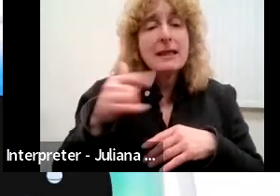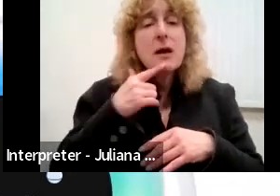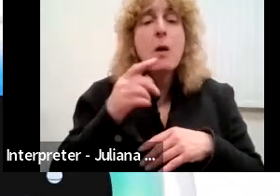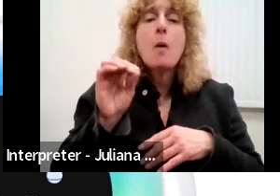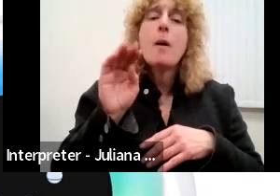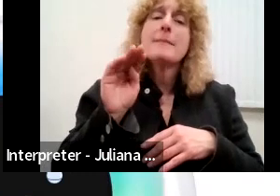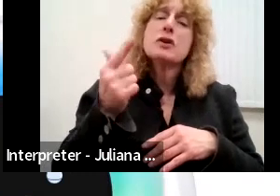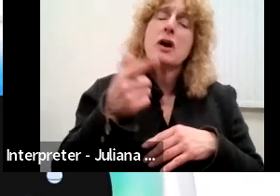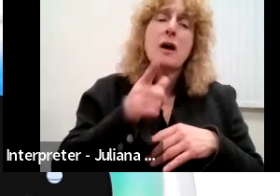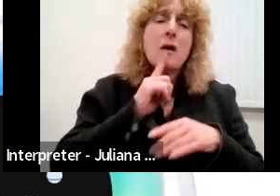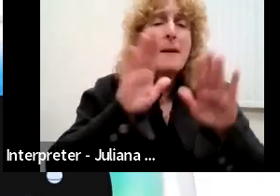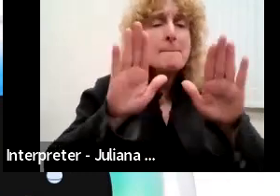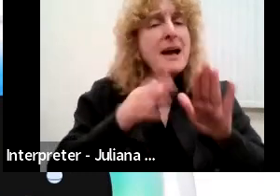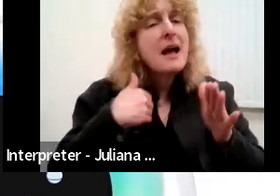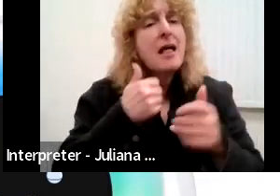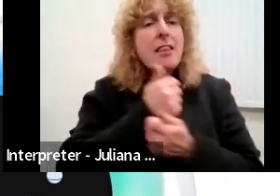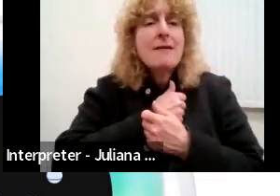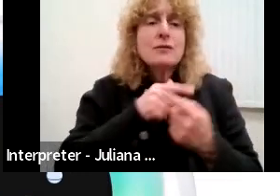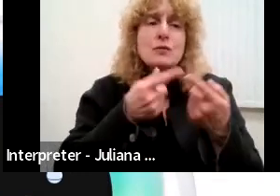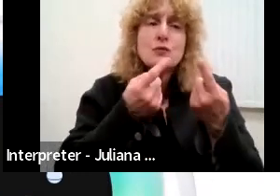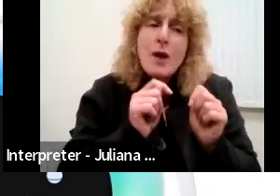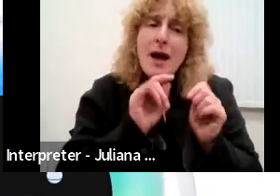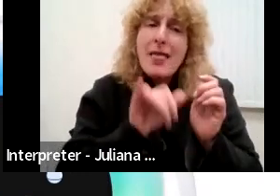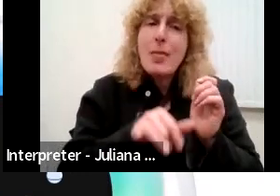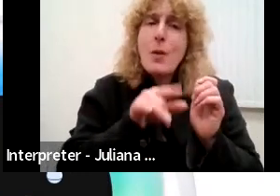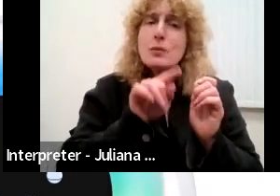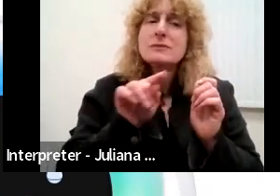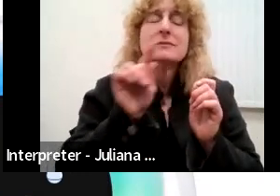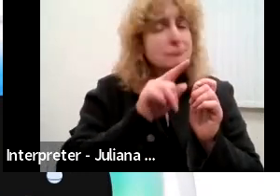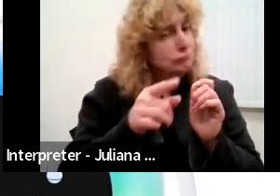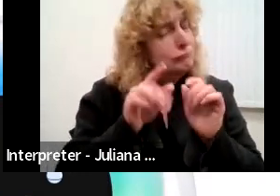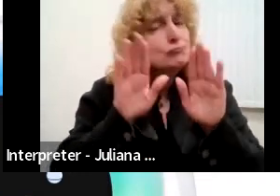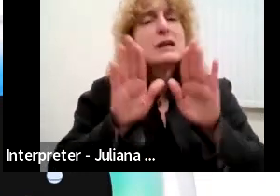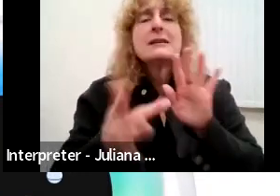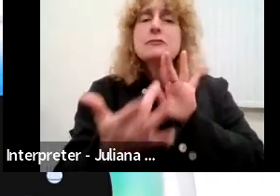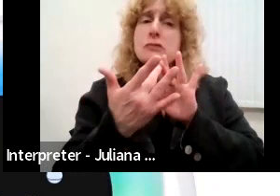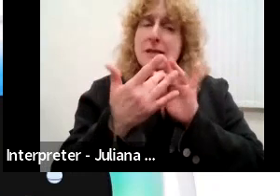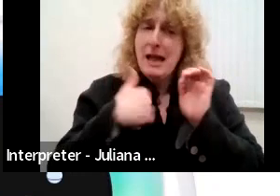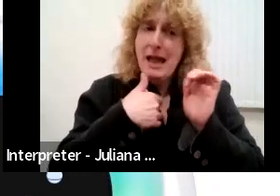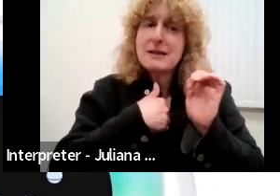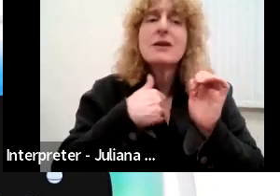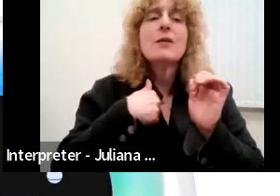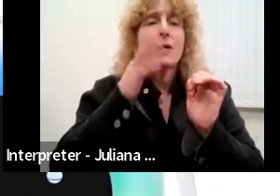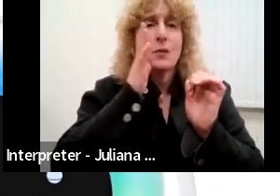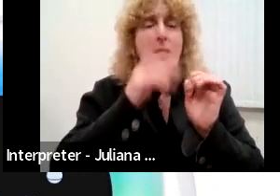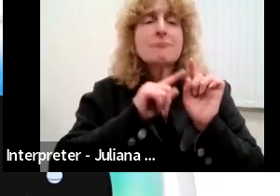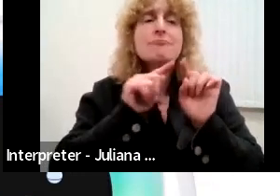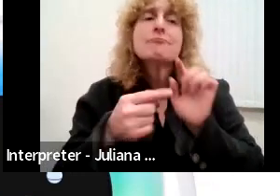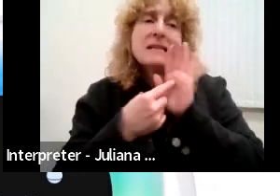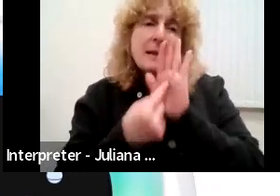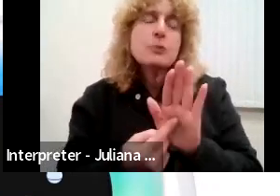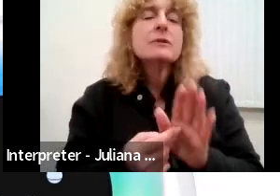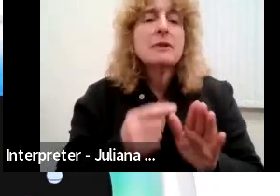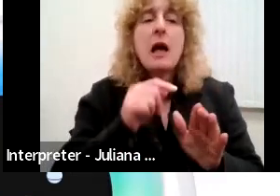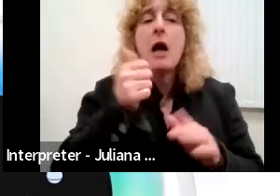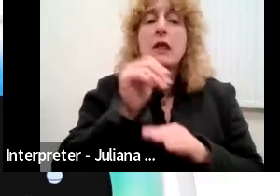love to try these out. Great. Reach out to us and we'll come out and demonstrate them. Other